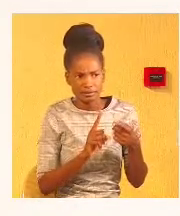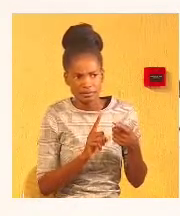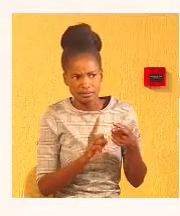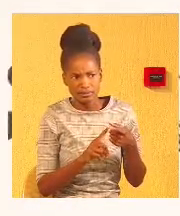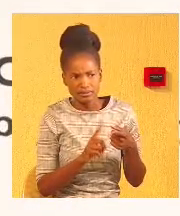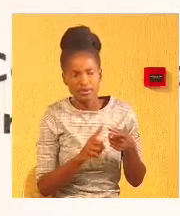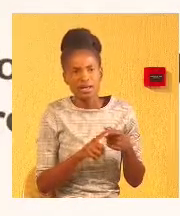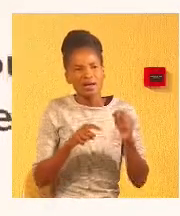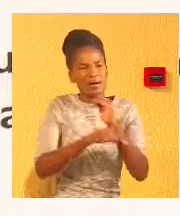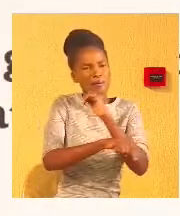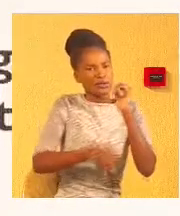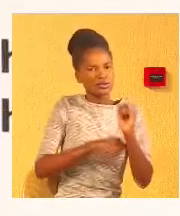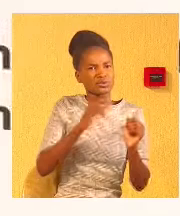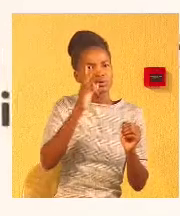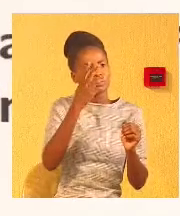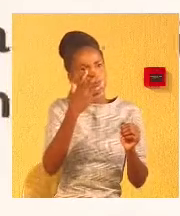food insecurity in the country.